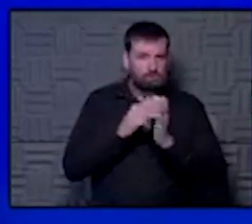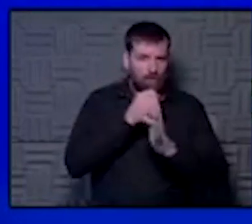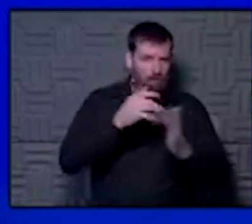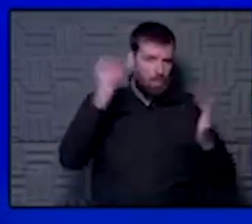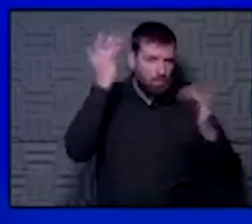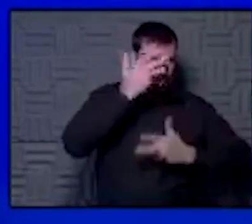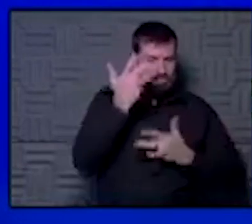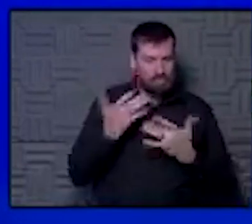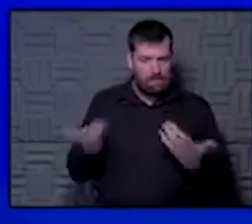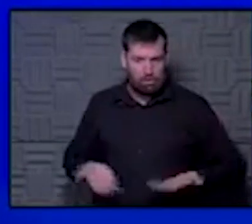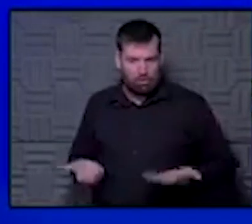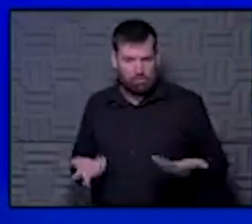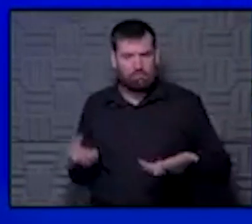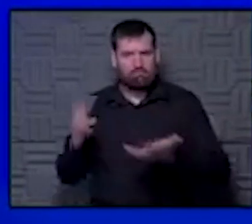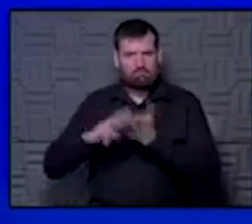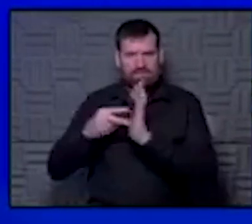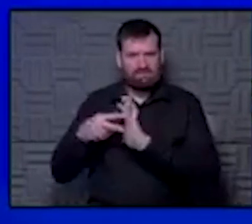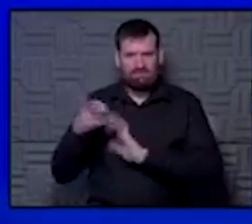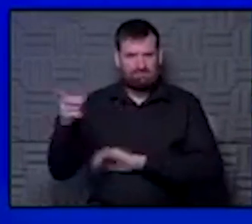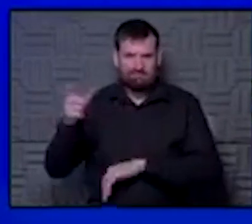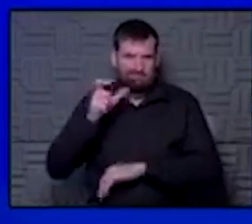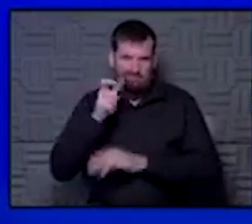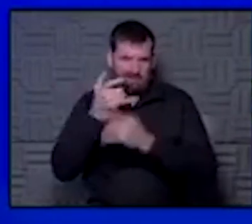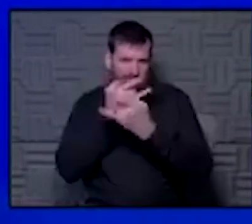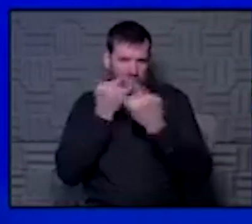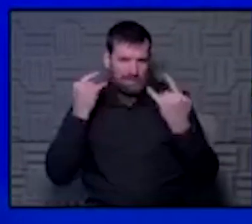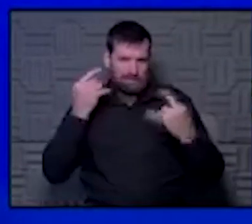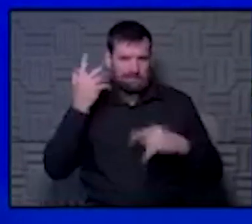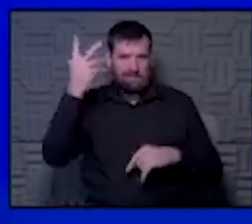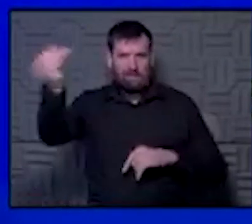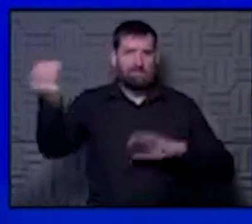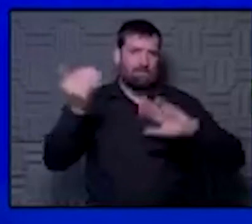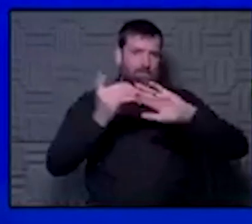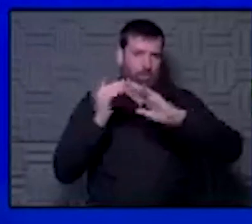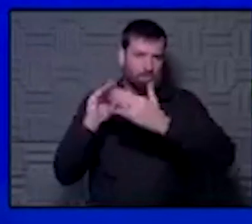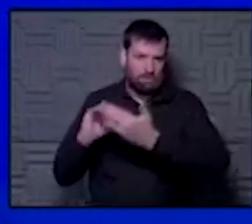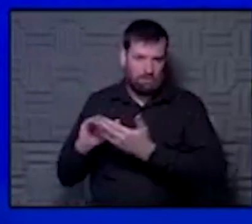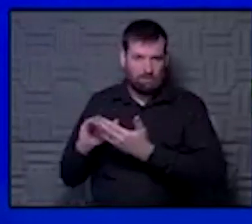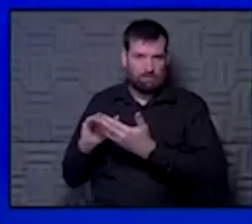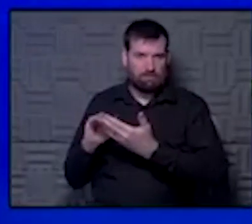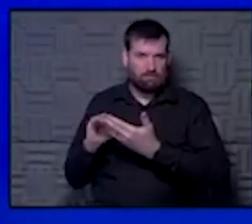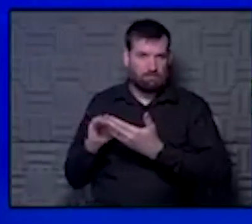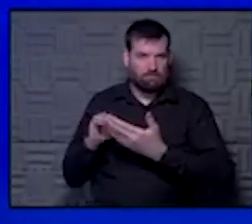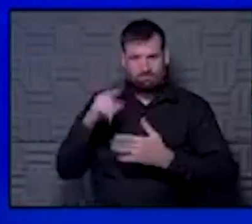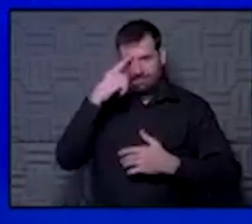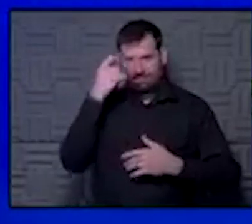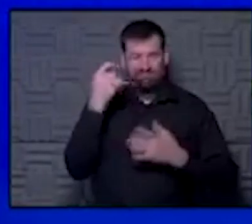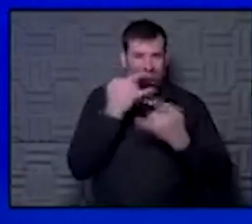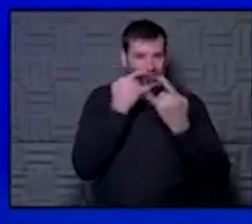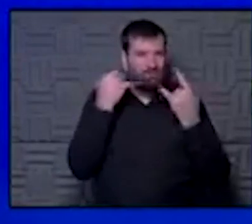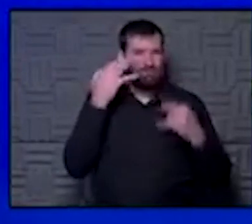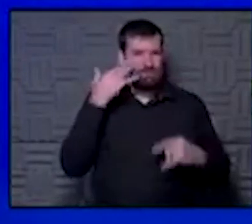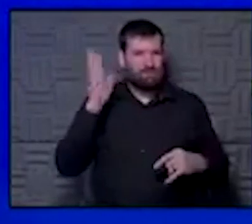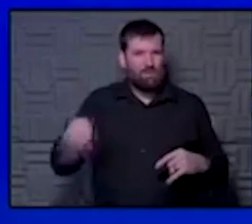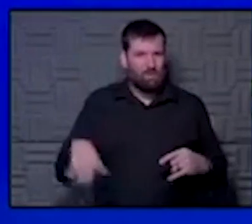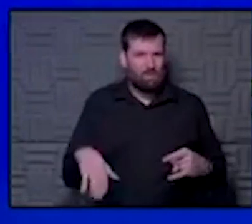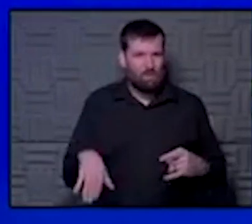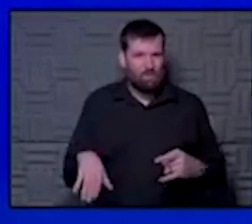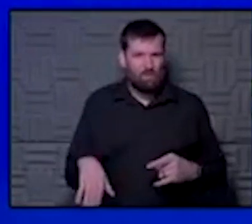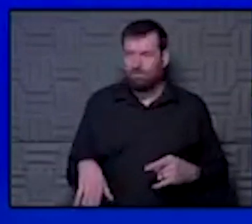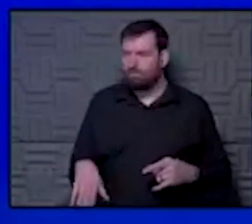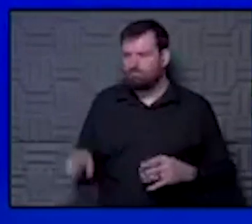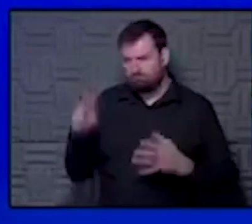here, then they must not be wearing their masks out in the public because doctors know to wear their masks. Yeah, you They're